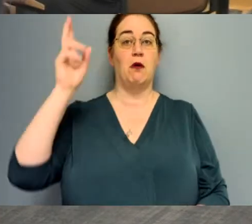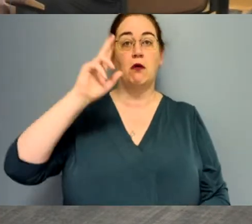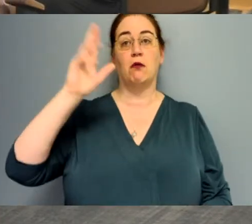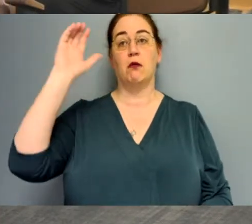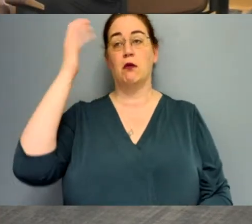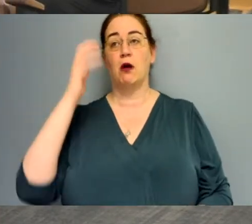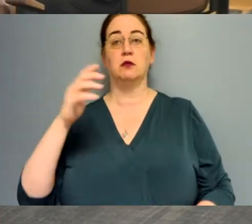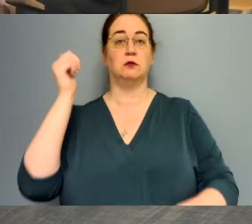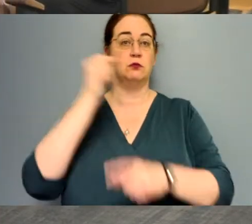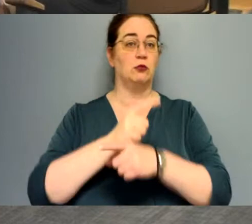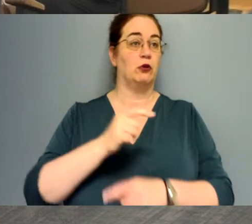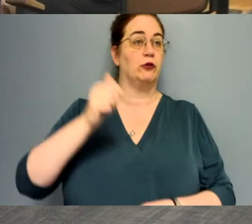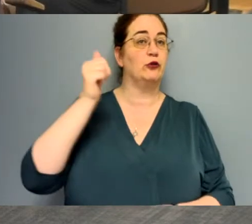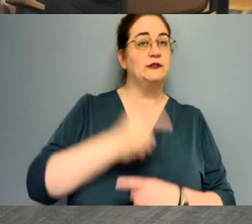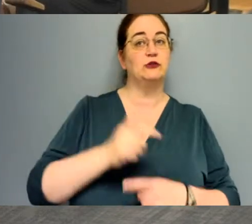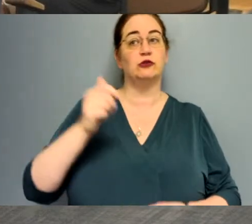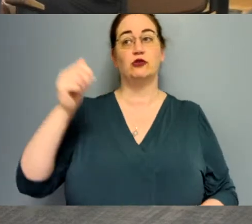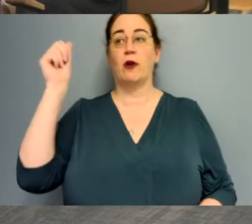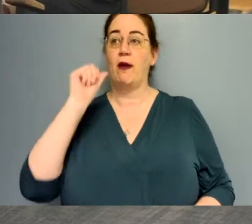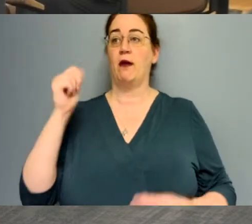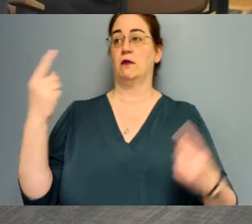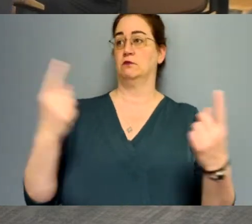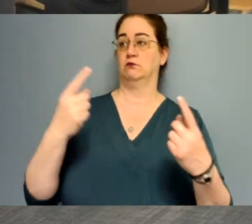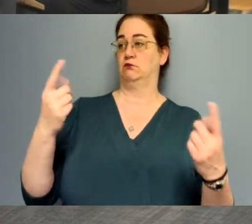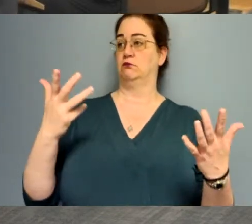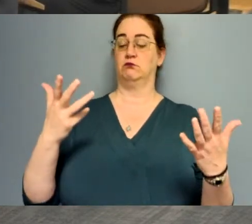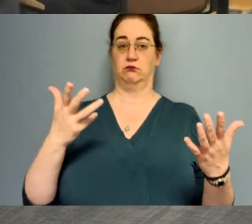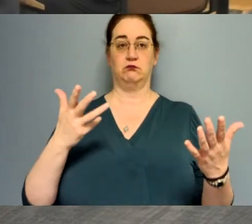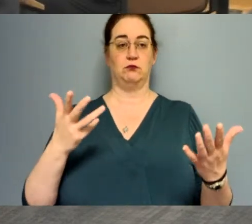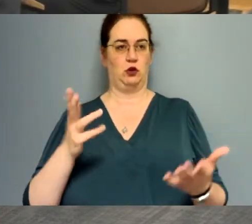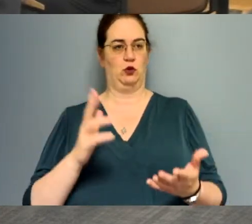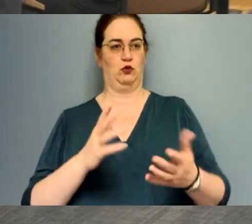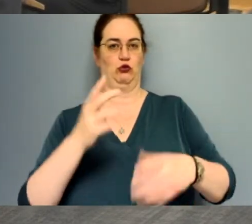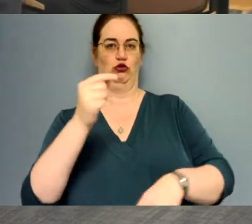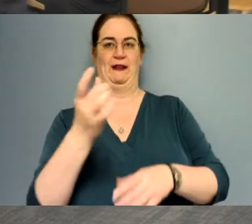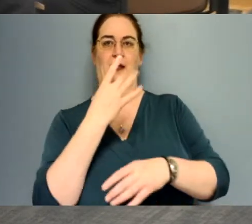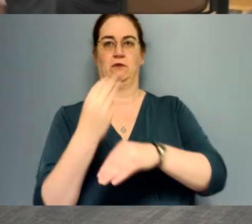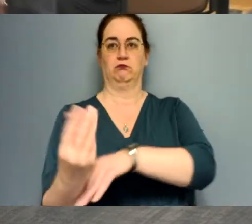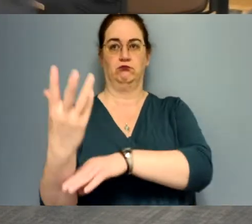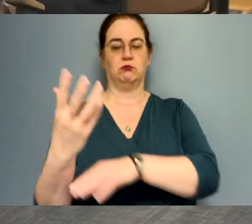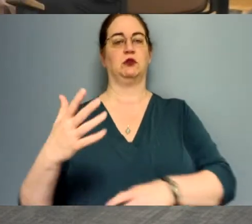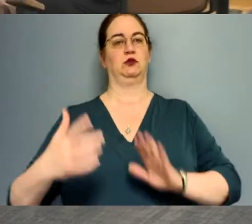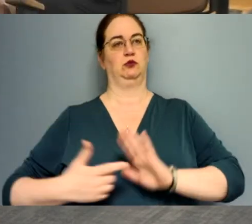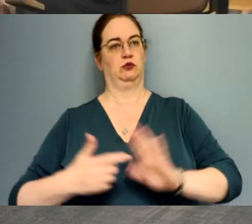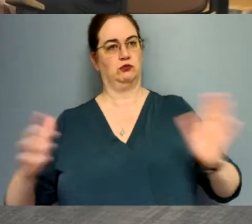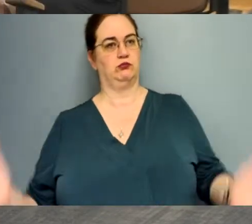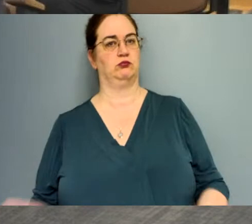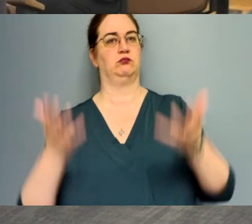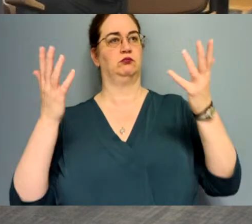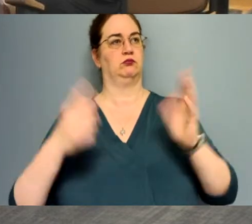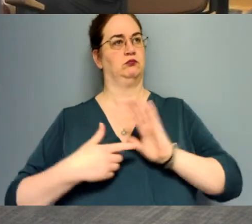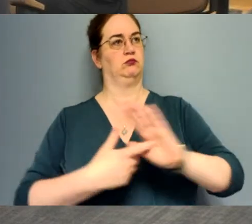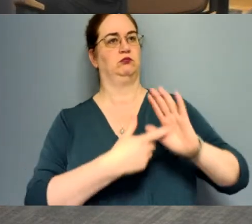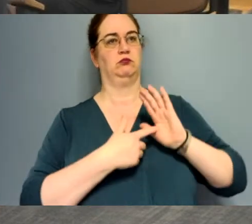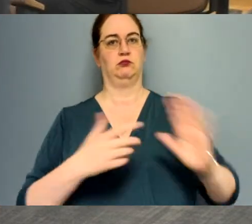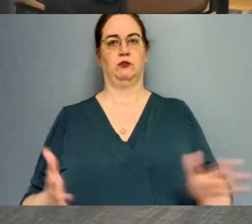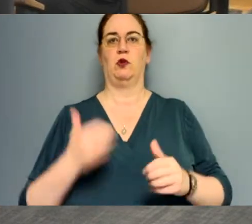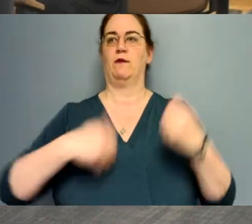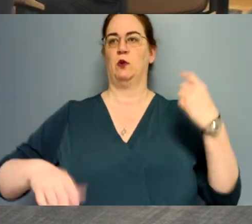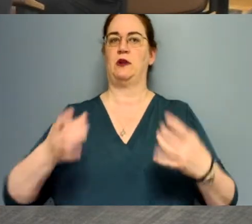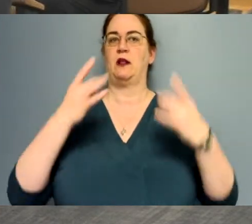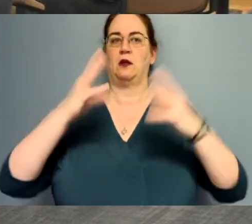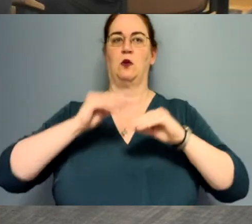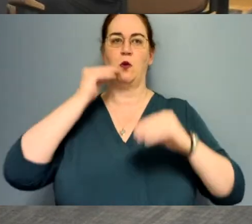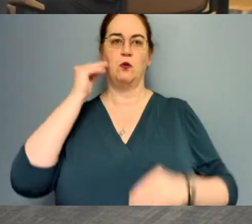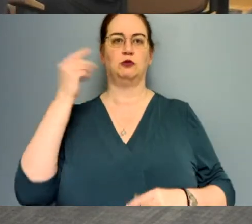brother, sister, aunt who served, and it's your way to show support for them. So we encourage everybody to light their